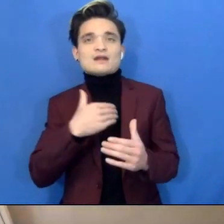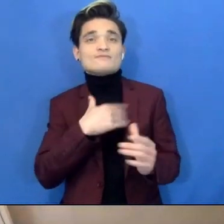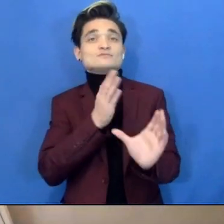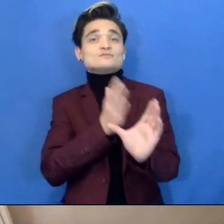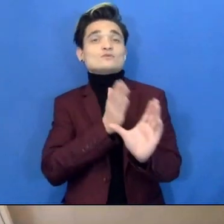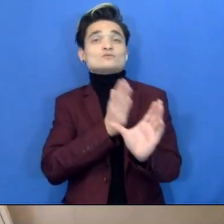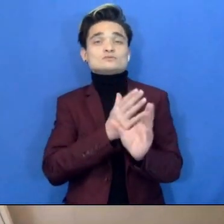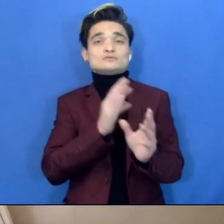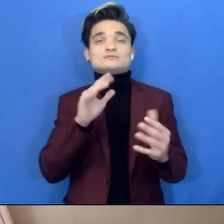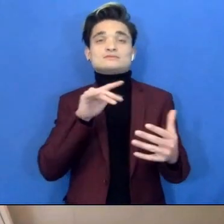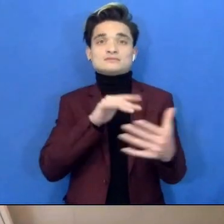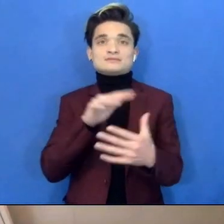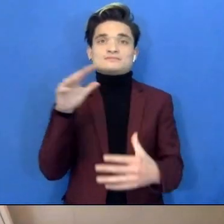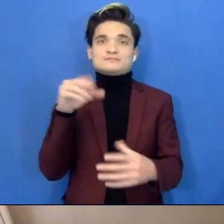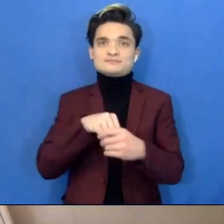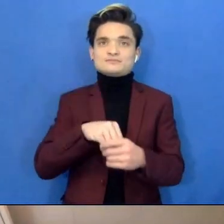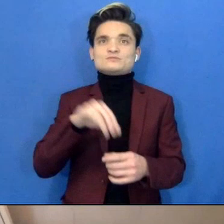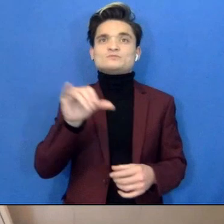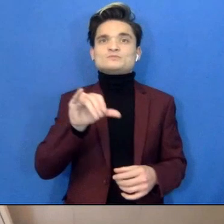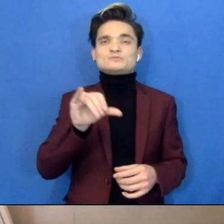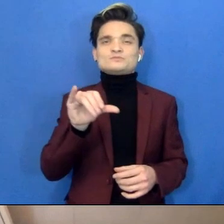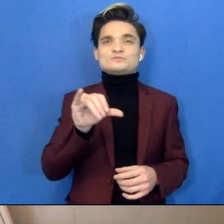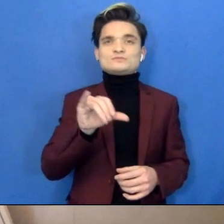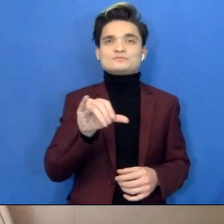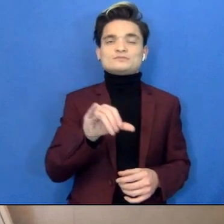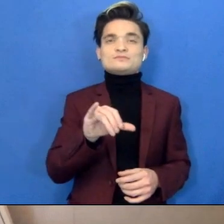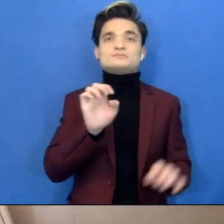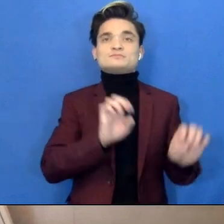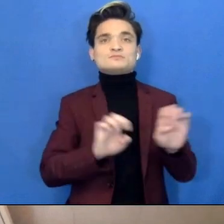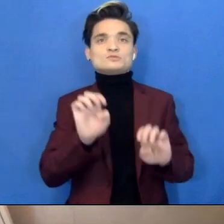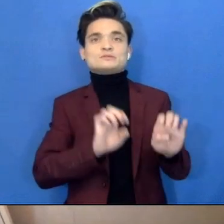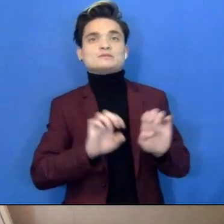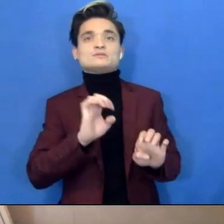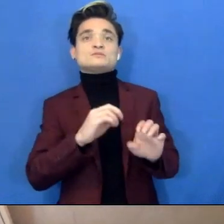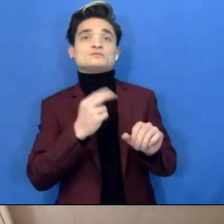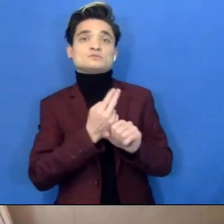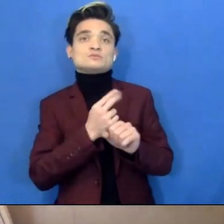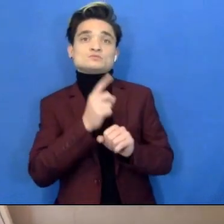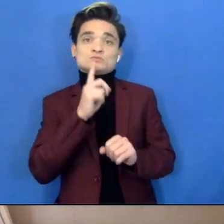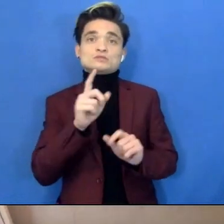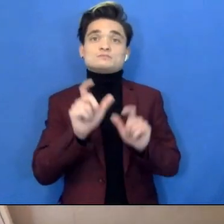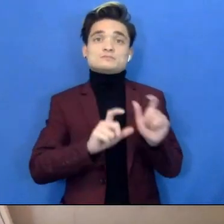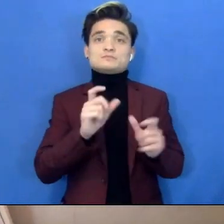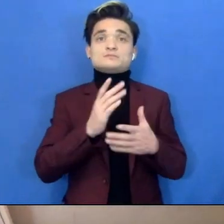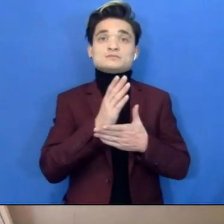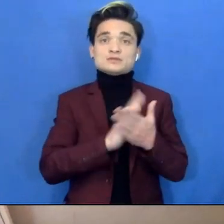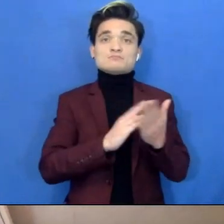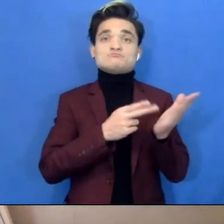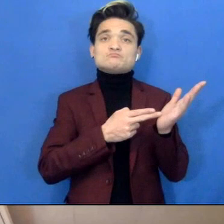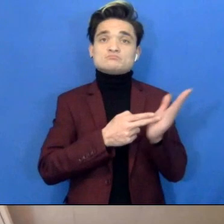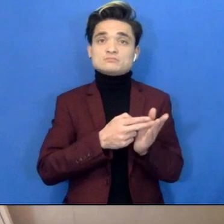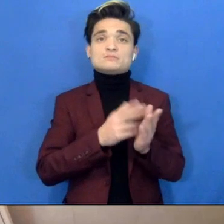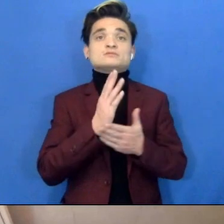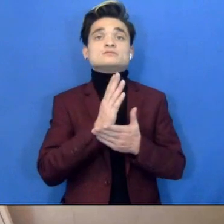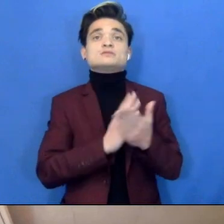life. And some people had to say the truth and others had to lie. And those saying the truth used more hesitation markers